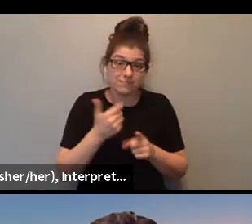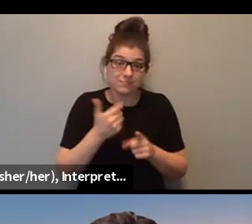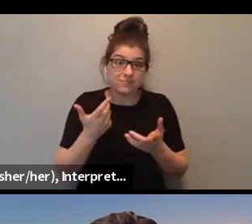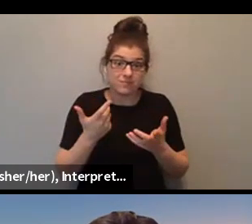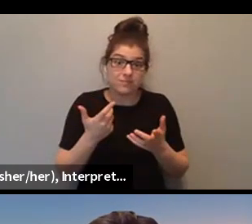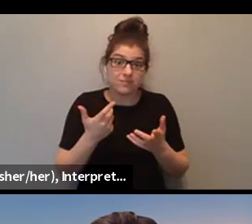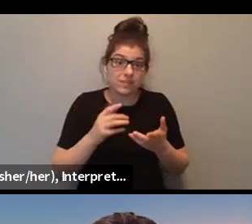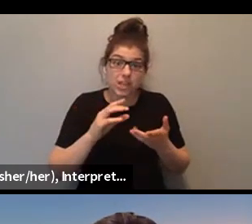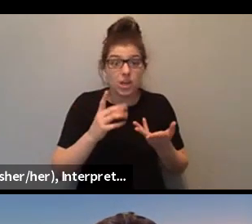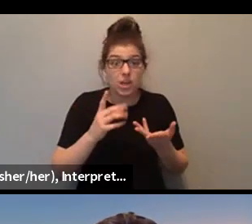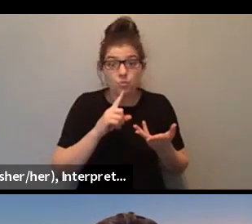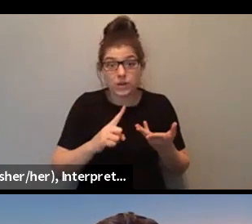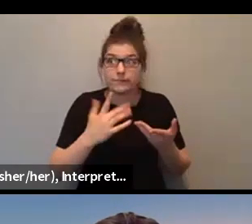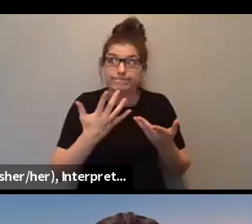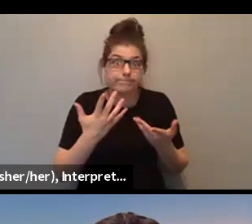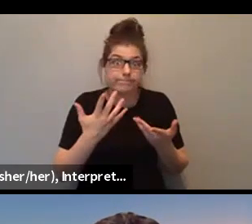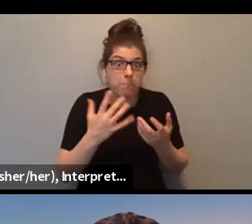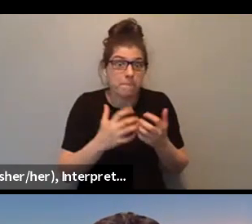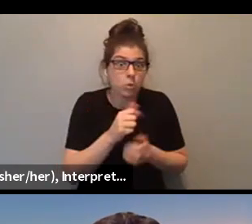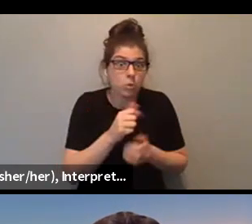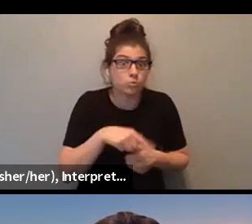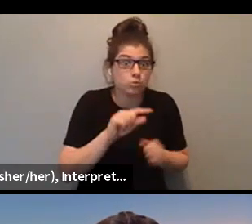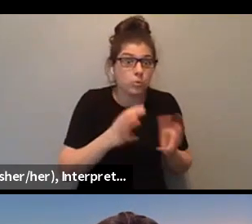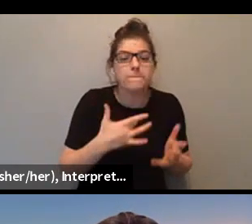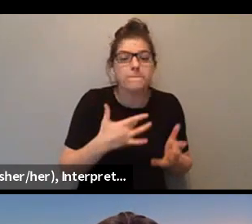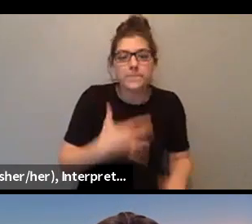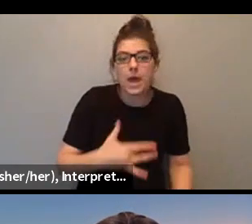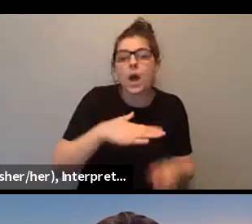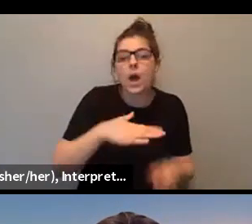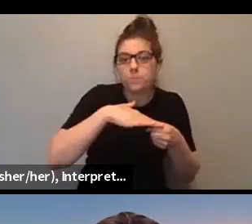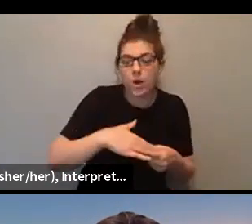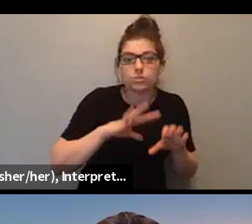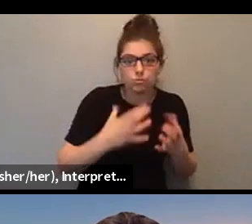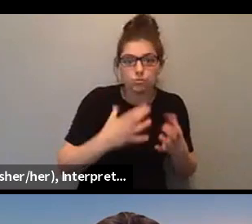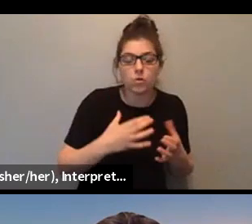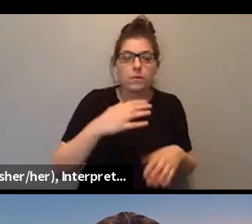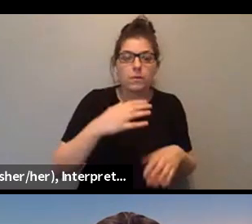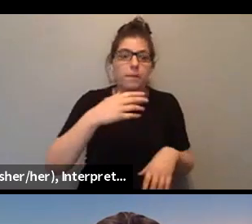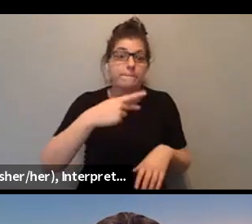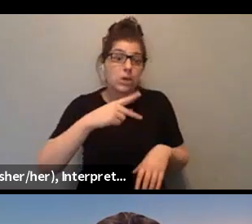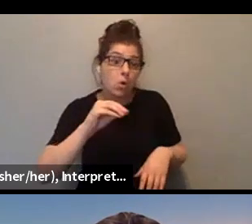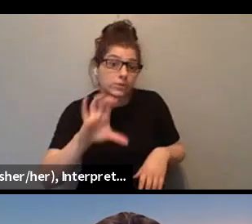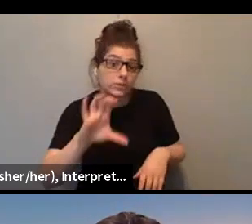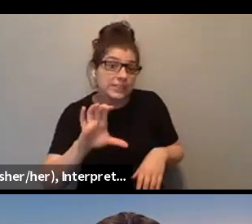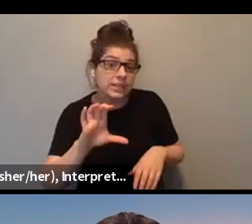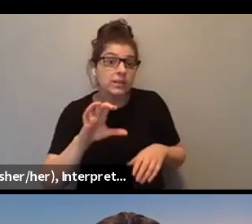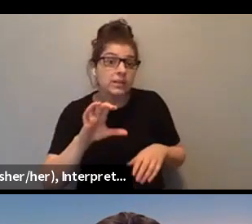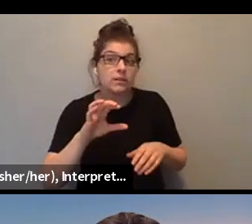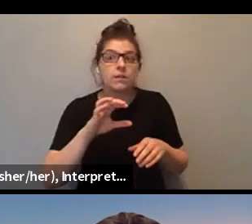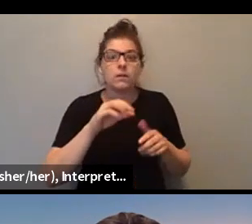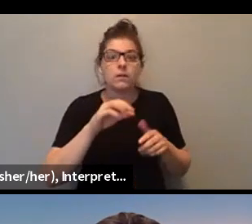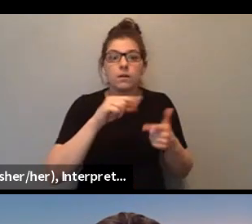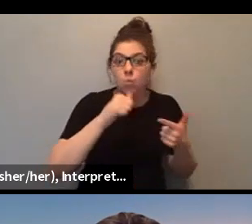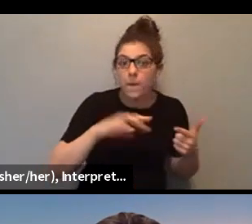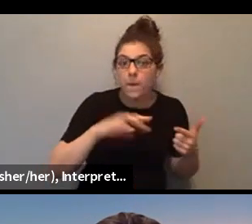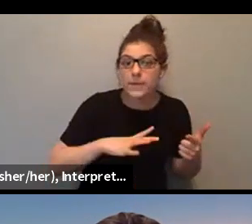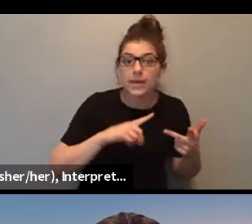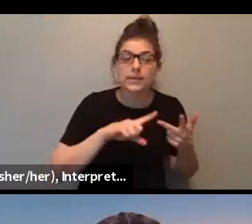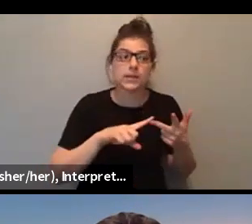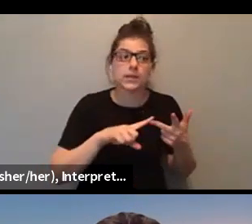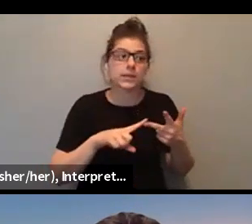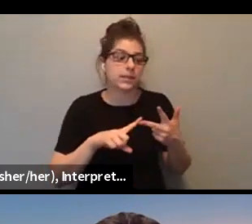group. They are people of color, they are women, they are members